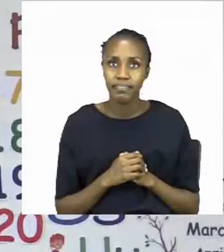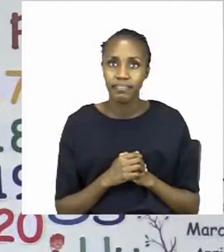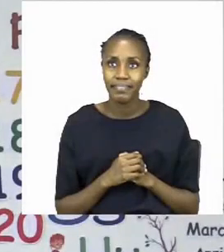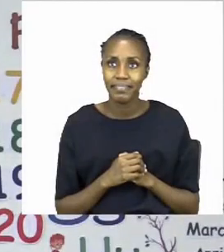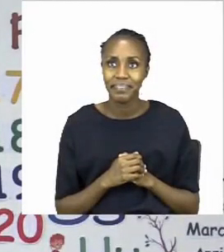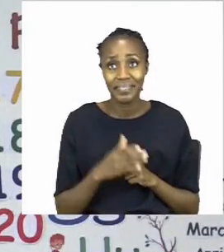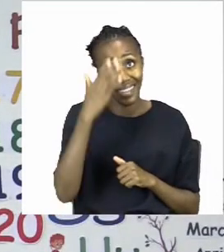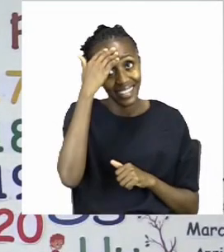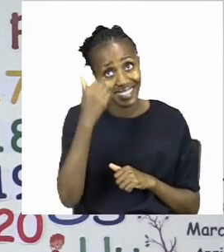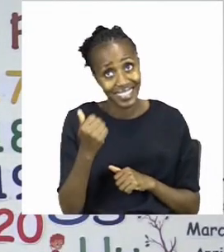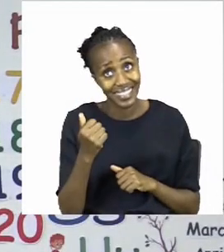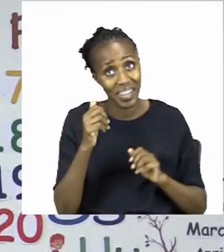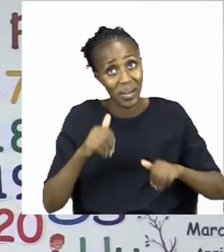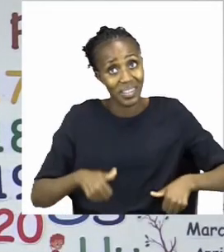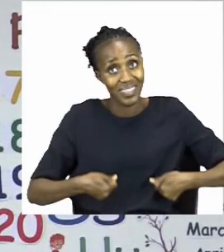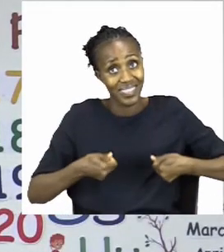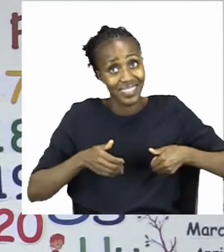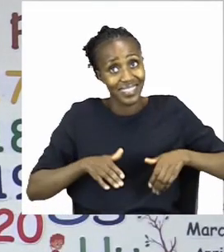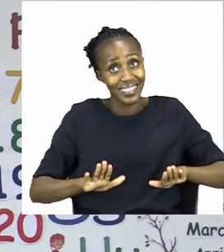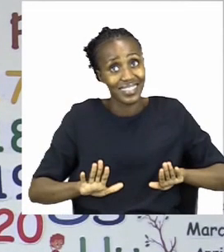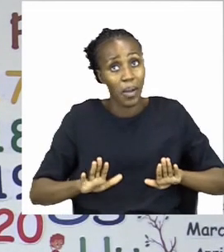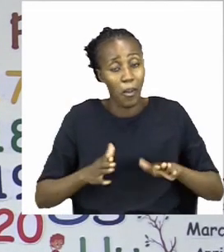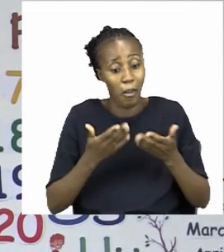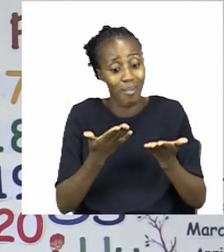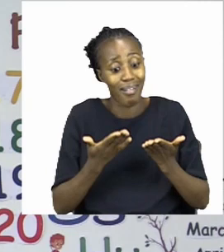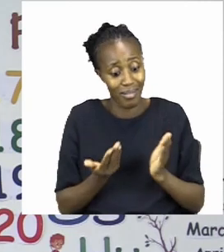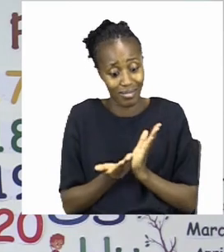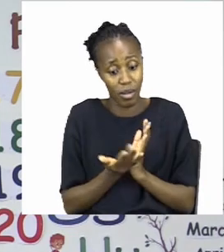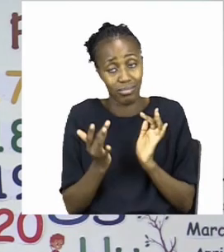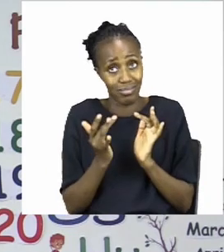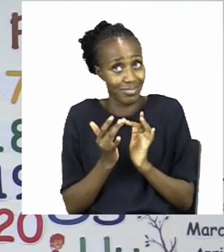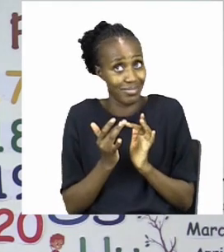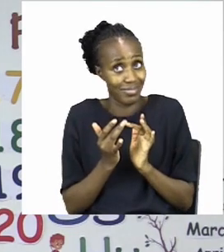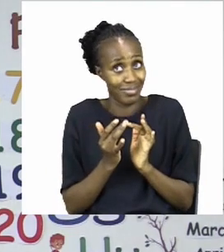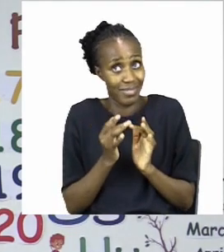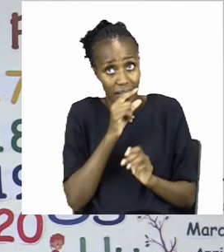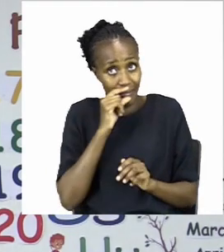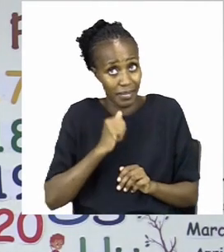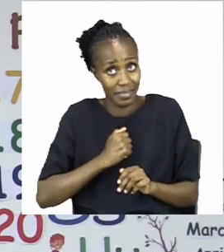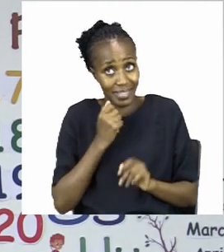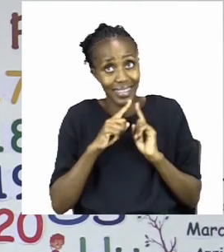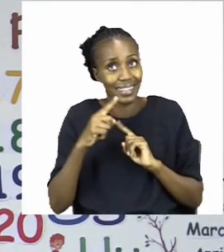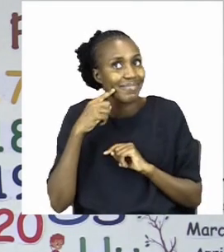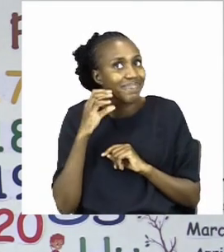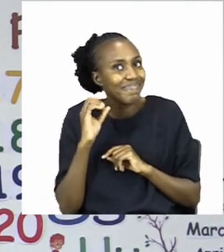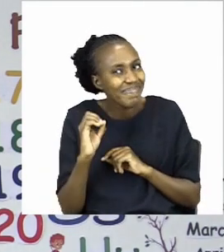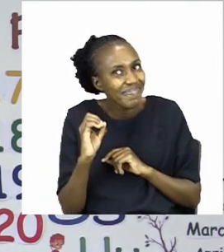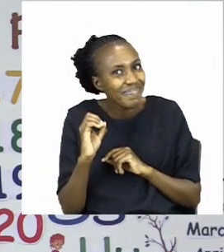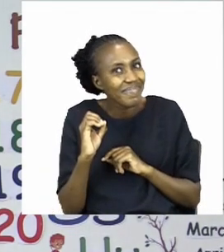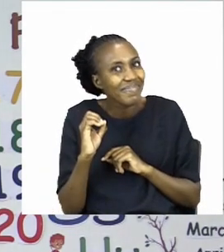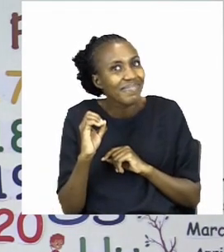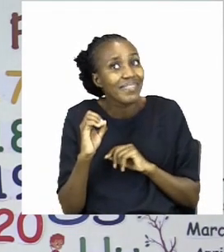Good day, boys and girls. Welcome to My Zone Online School. I am Teacher Hartung, and